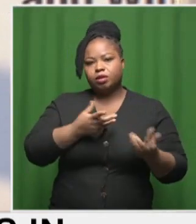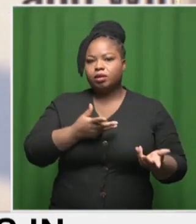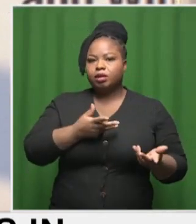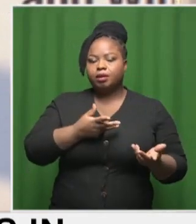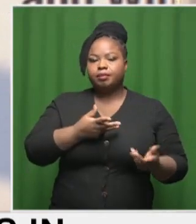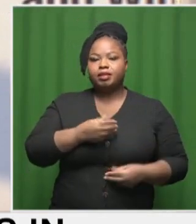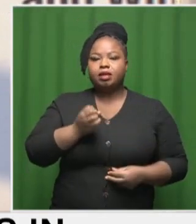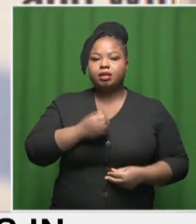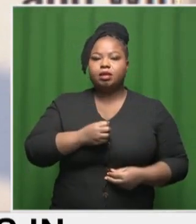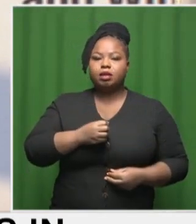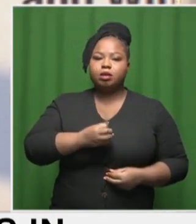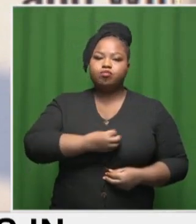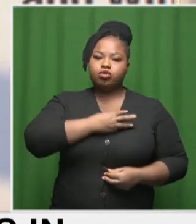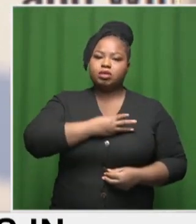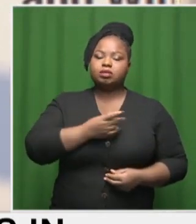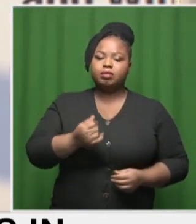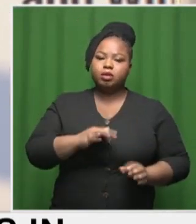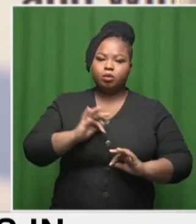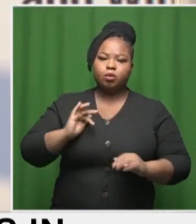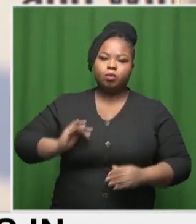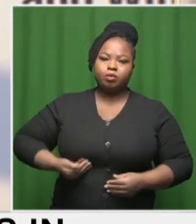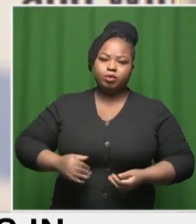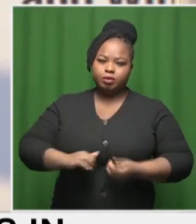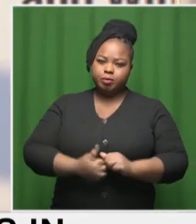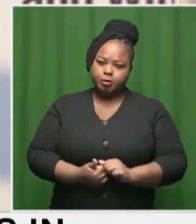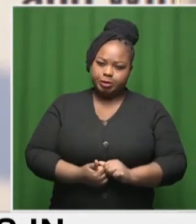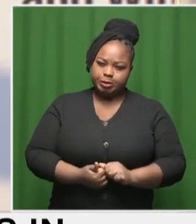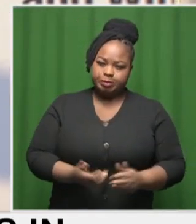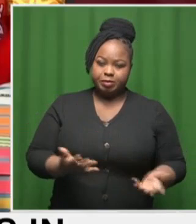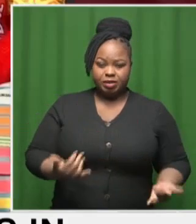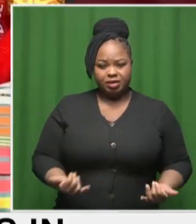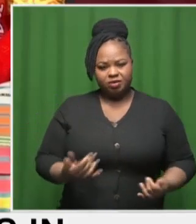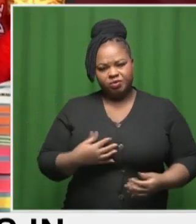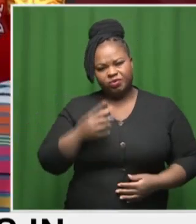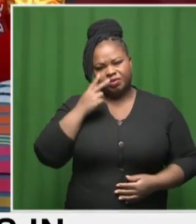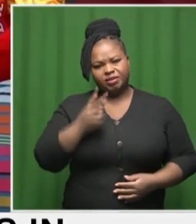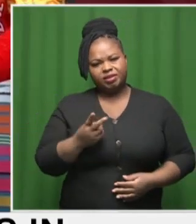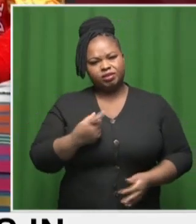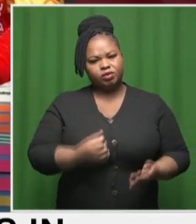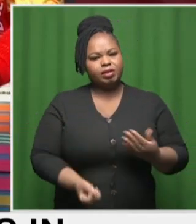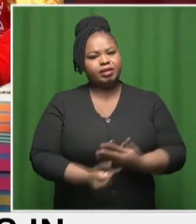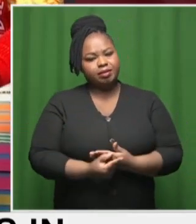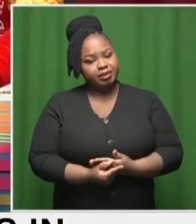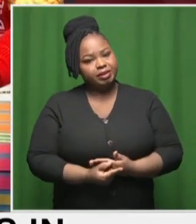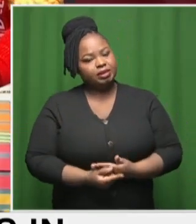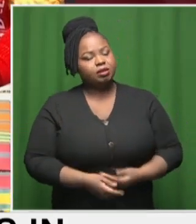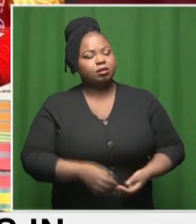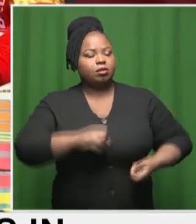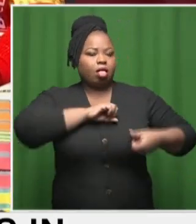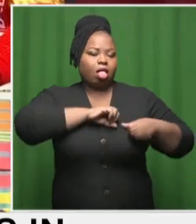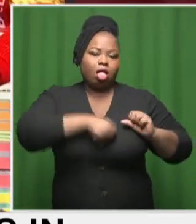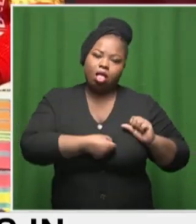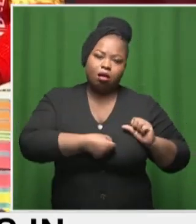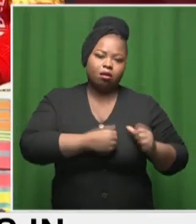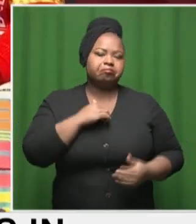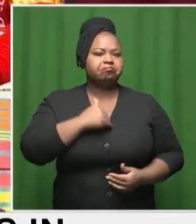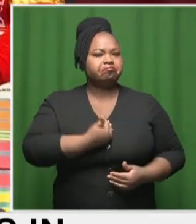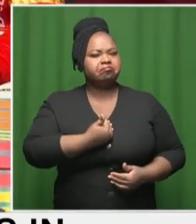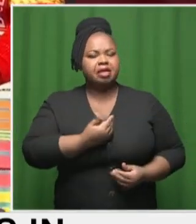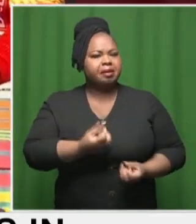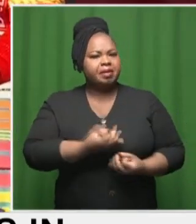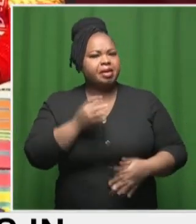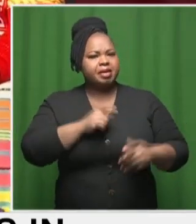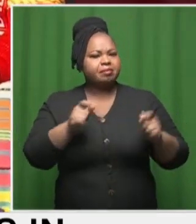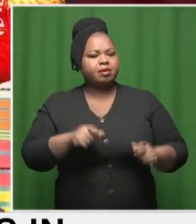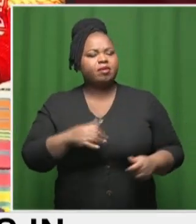I think in general we're talking about women's sport in the country. And to see that happening, it broke my heart, and I think it broke a lot of South